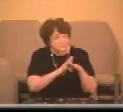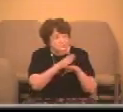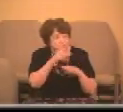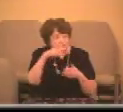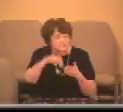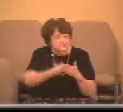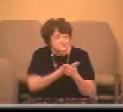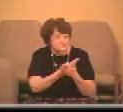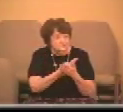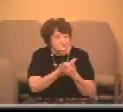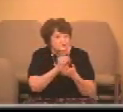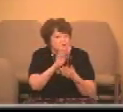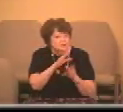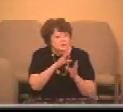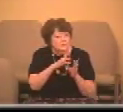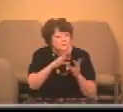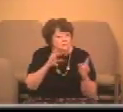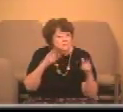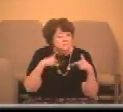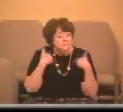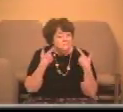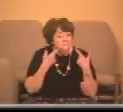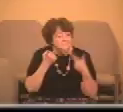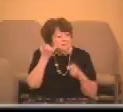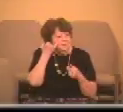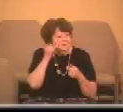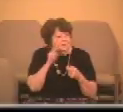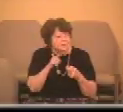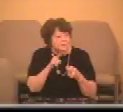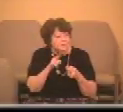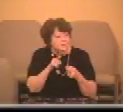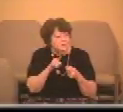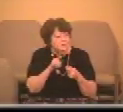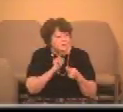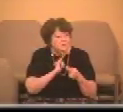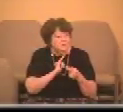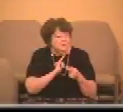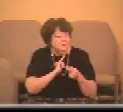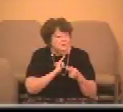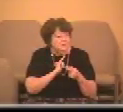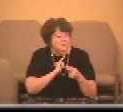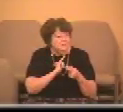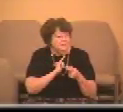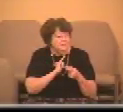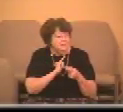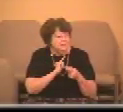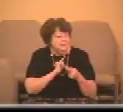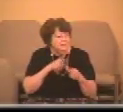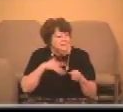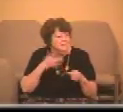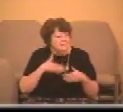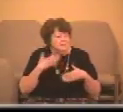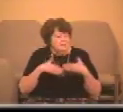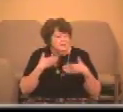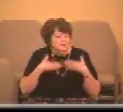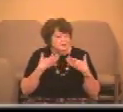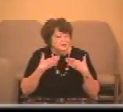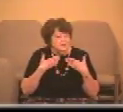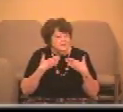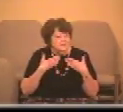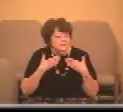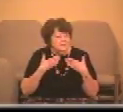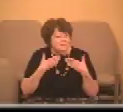spirituality? If you and I are going to be joyful in hope, patient in affliction, and faithful in prayer, it's going to be because we